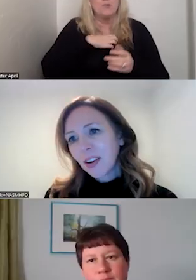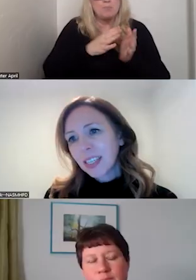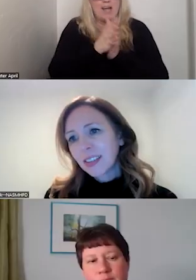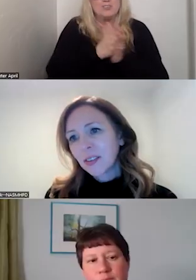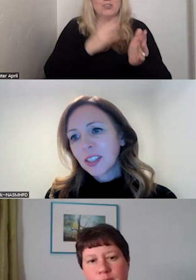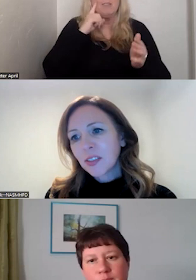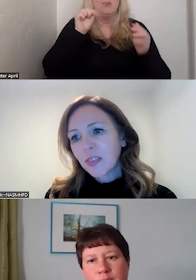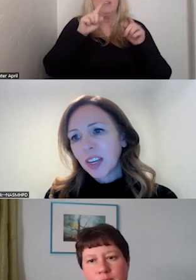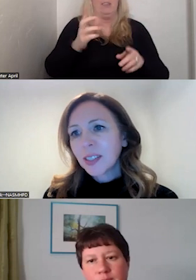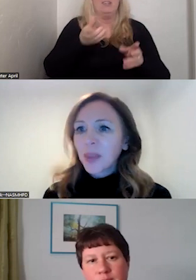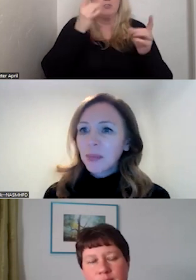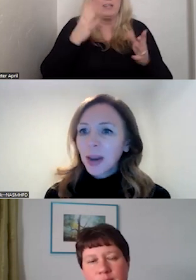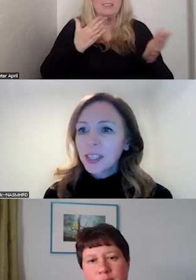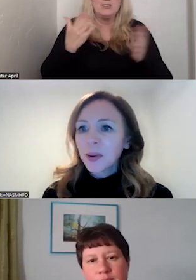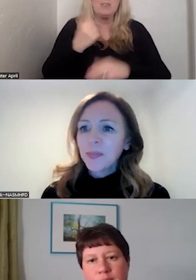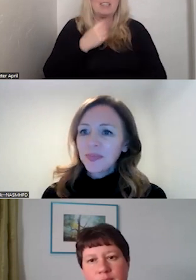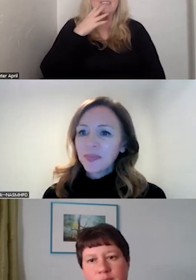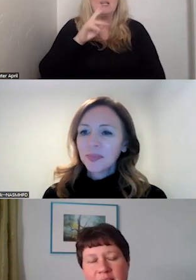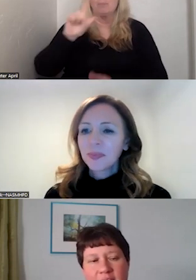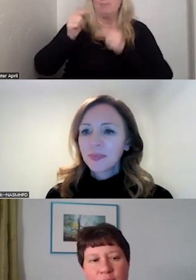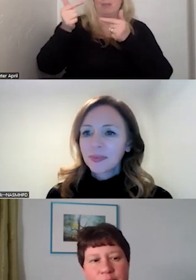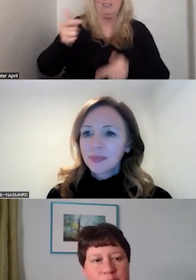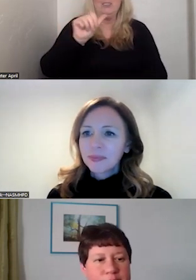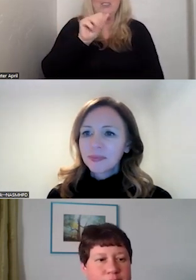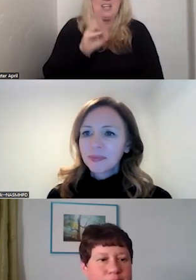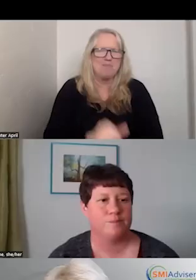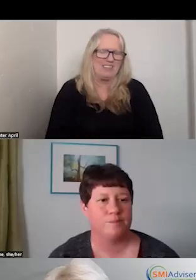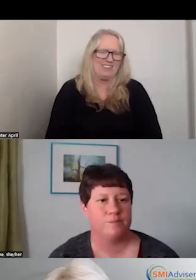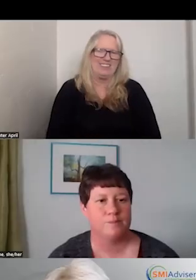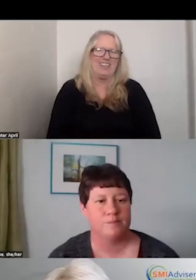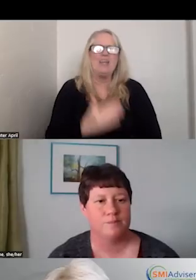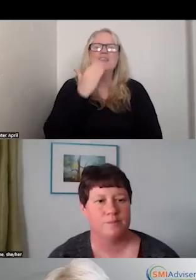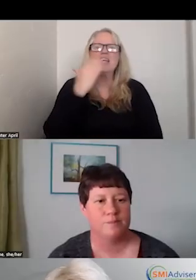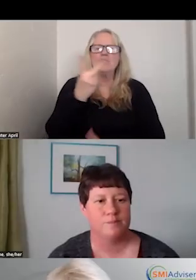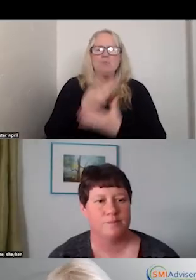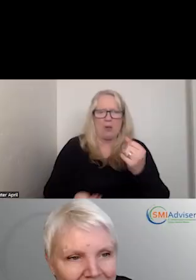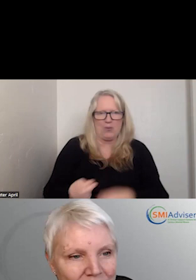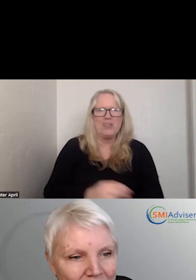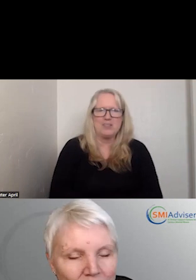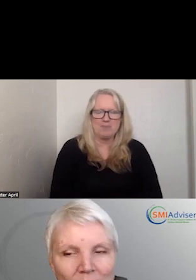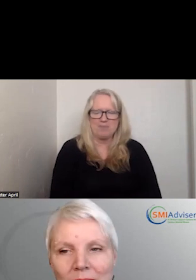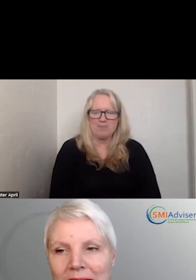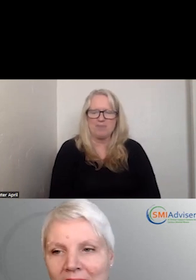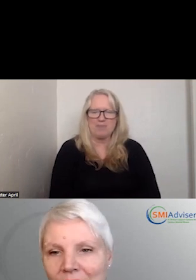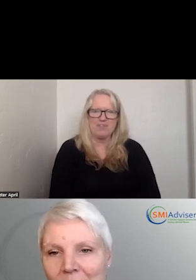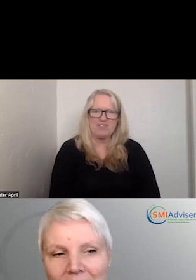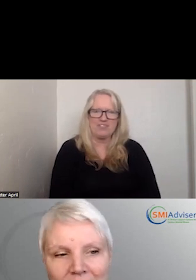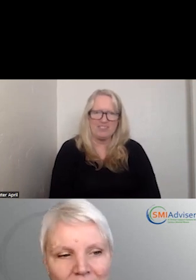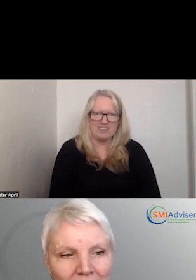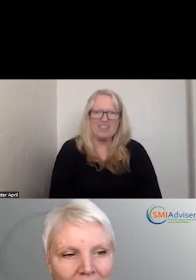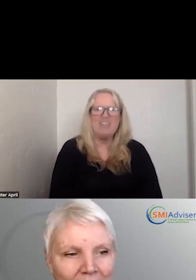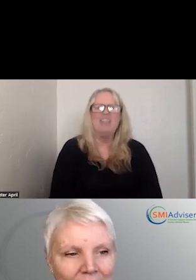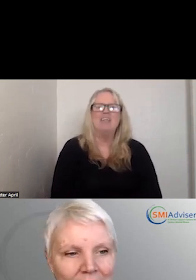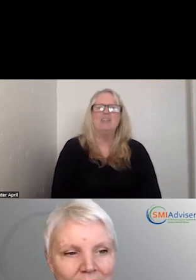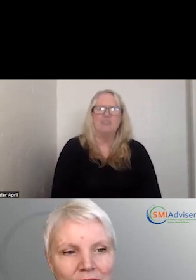in the crisis service field. So Amy, back to you. Thank you. Thanks, both of you. All right. So we have the